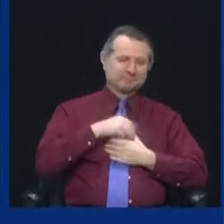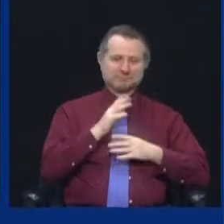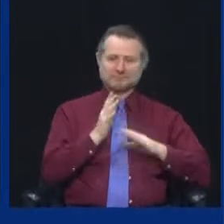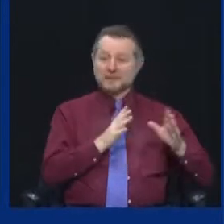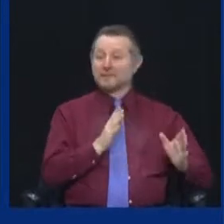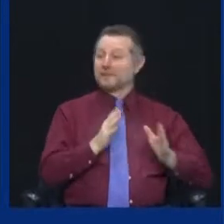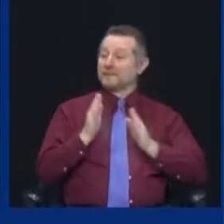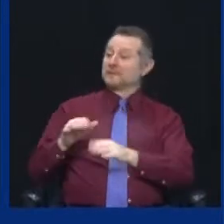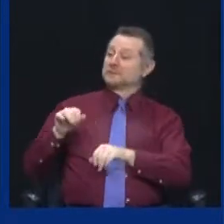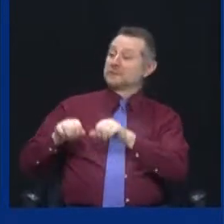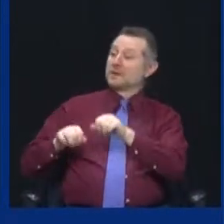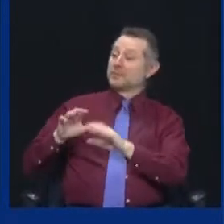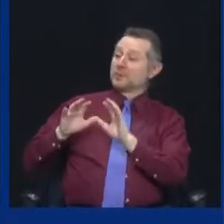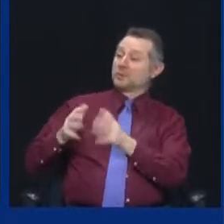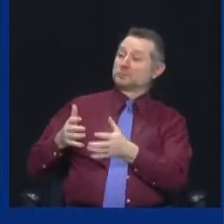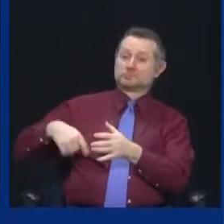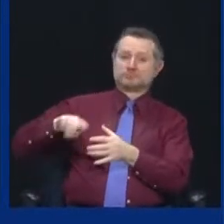doubtful.